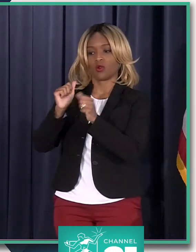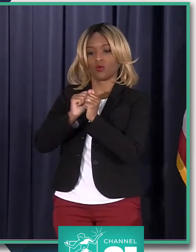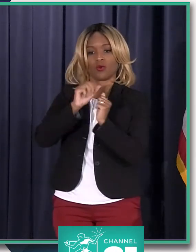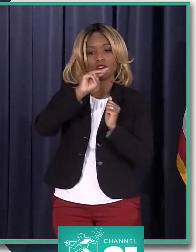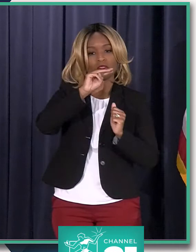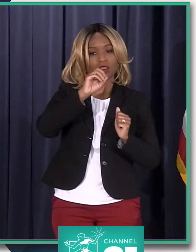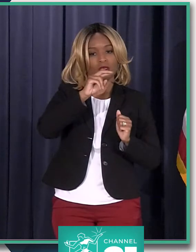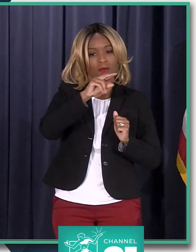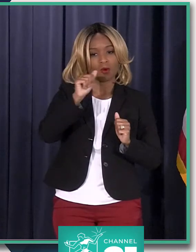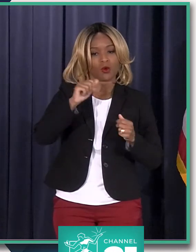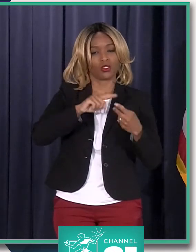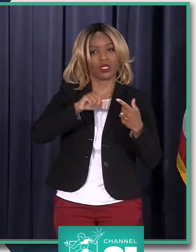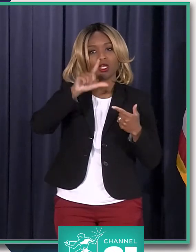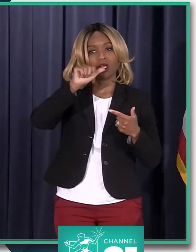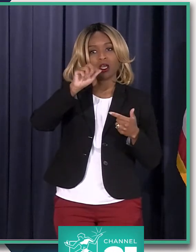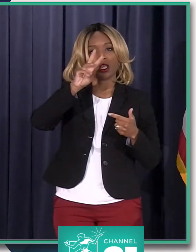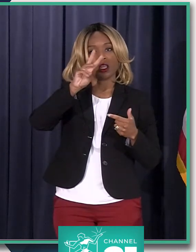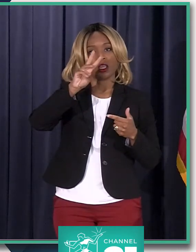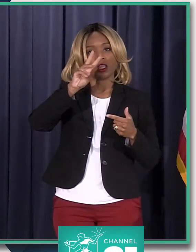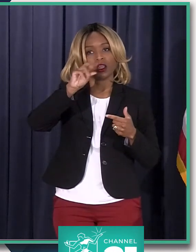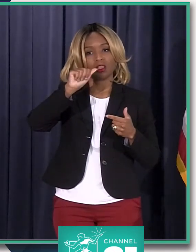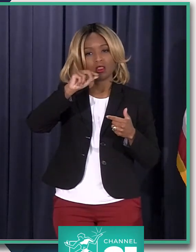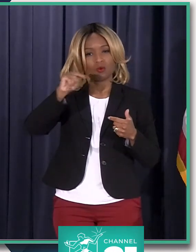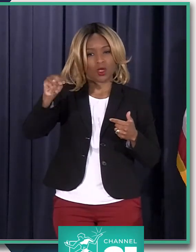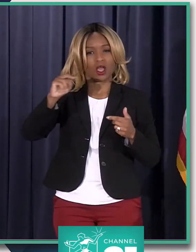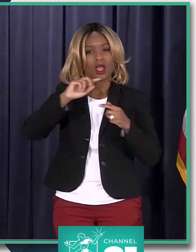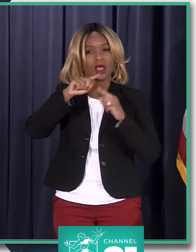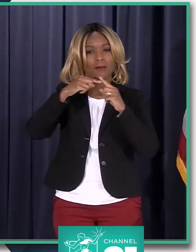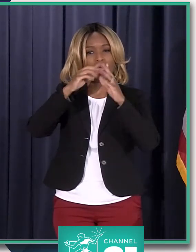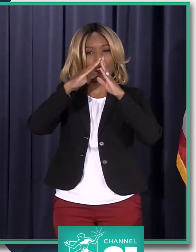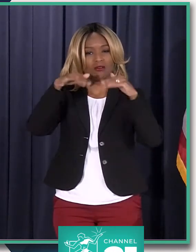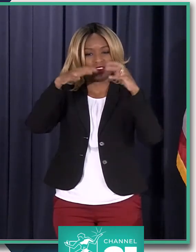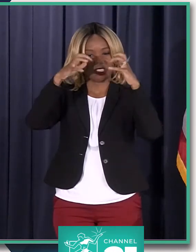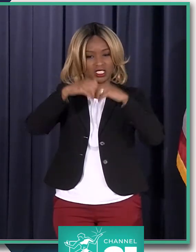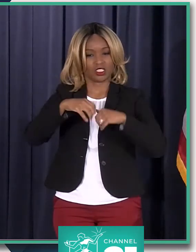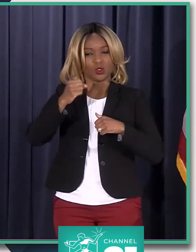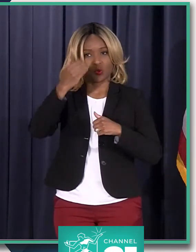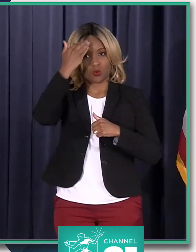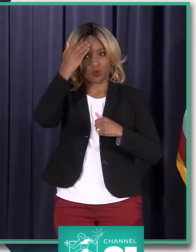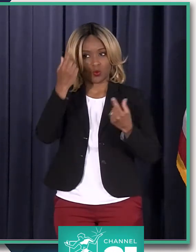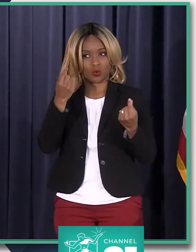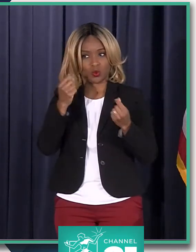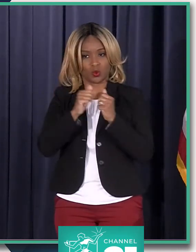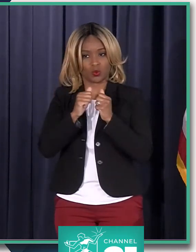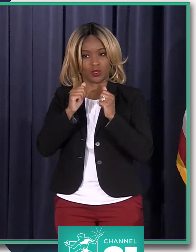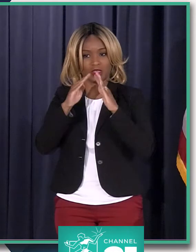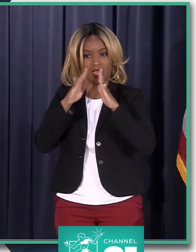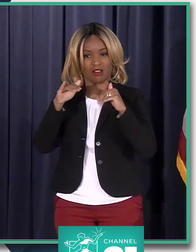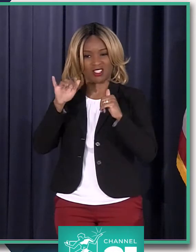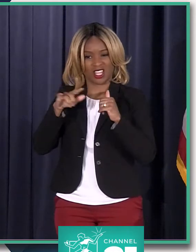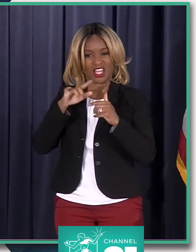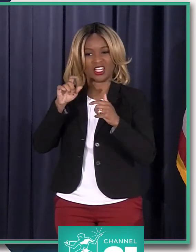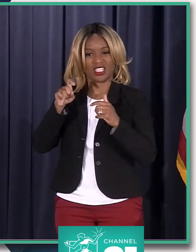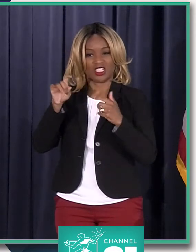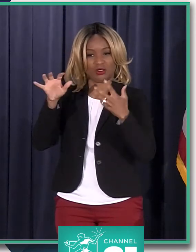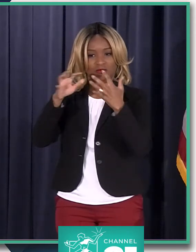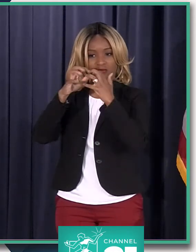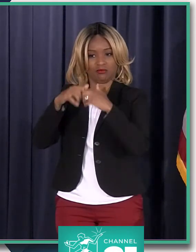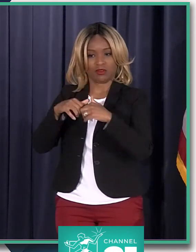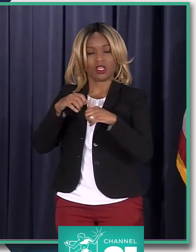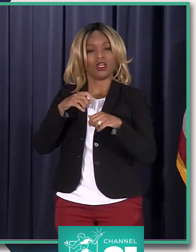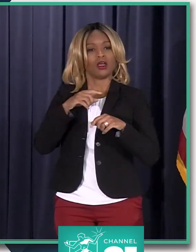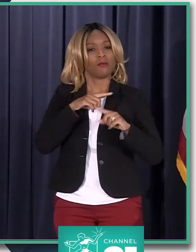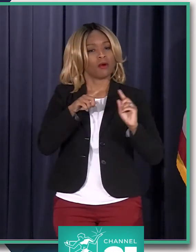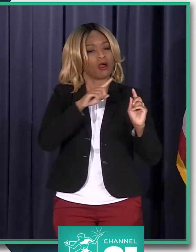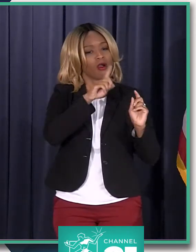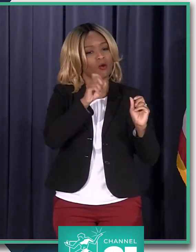Lawan regarding the demolition. So we know what to do about actual homes that need to be demolished. So we're good there. But we have some